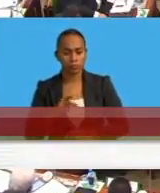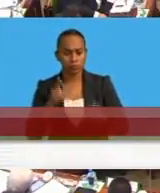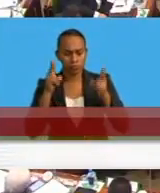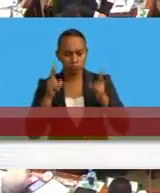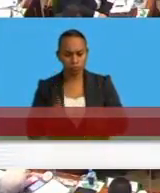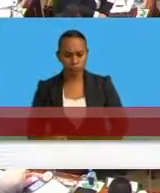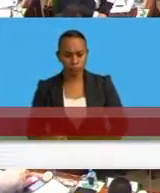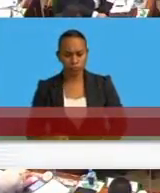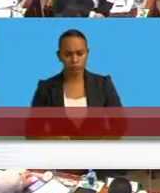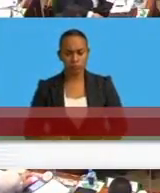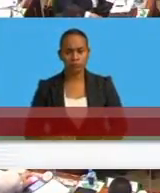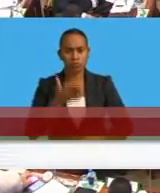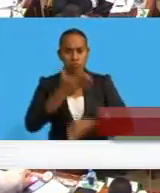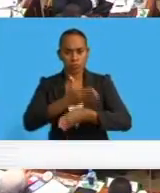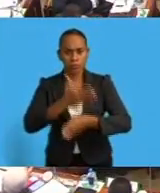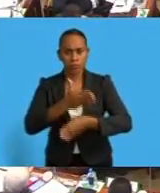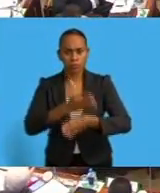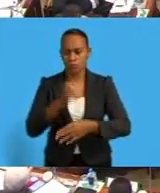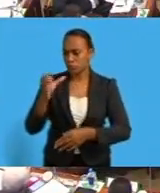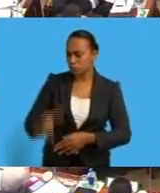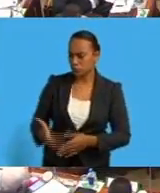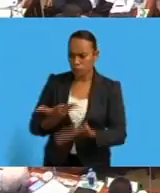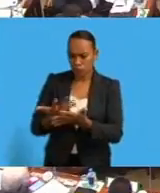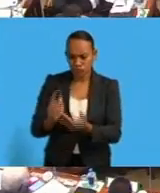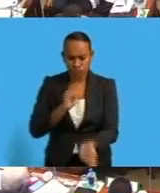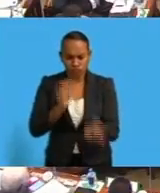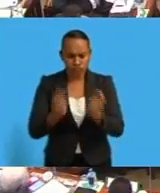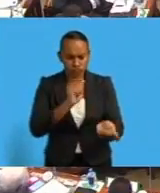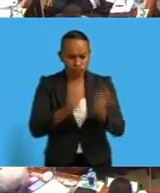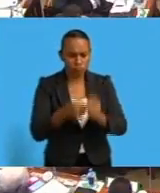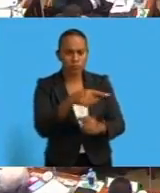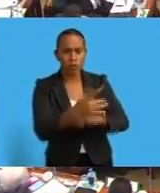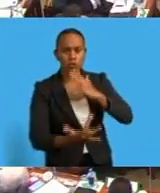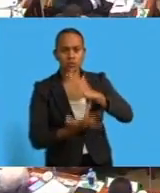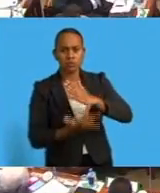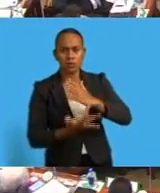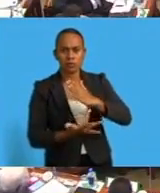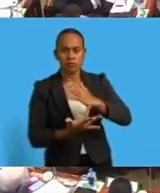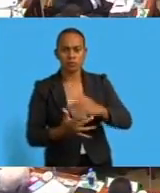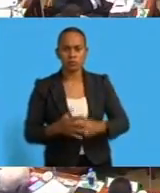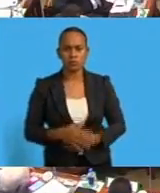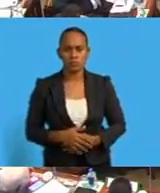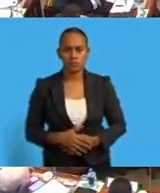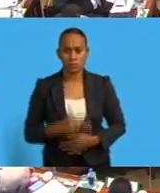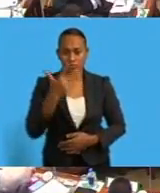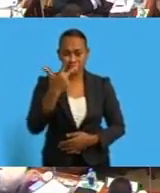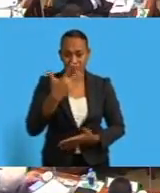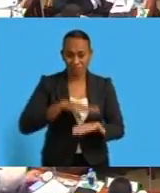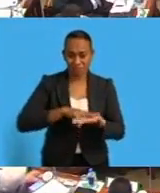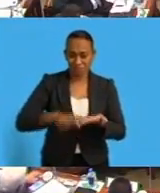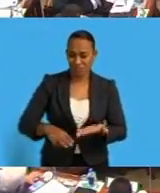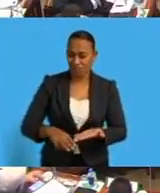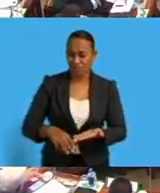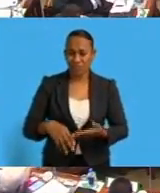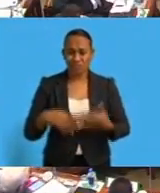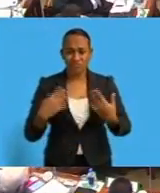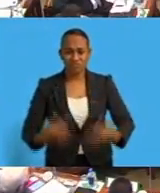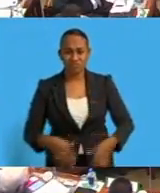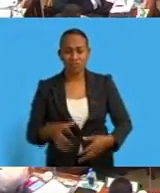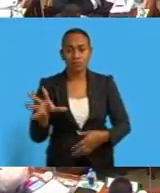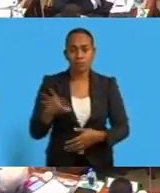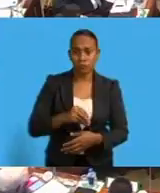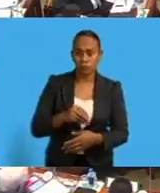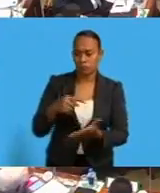same program activity there is in Seg 9, $8 million for digital television rollout. The total allocation